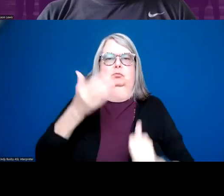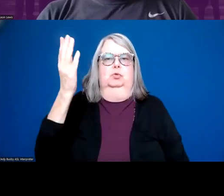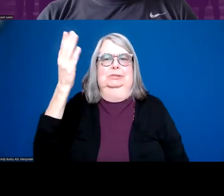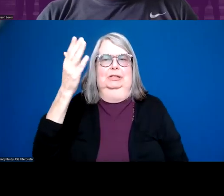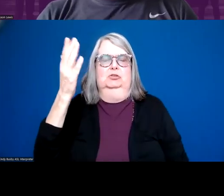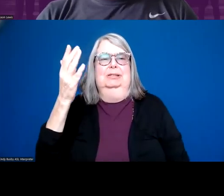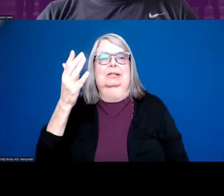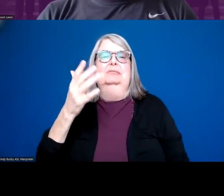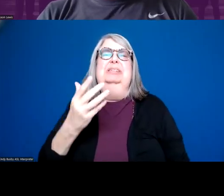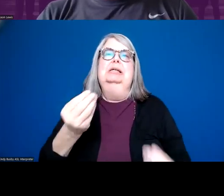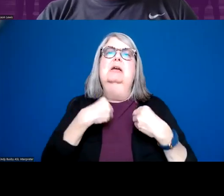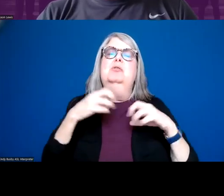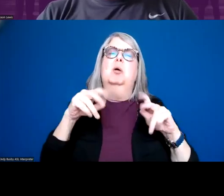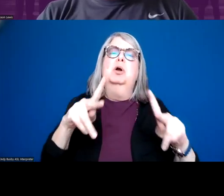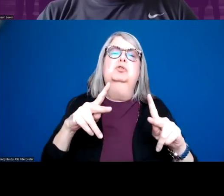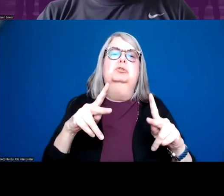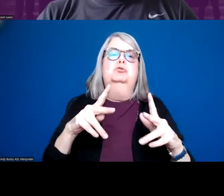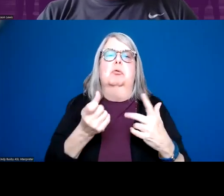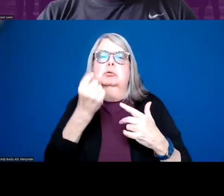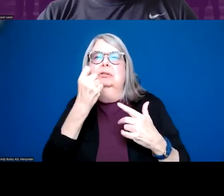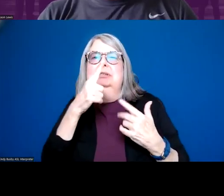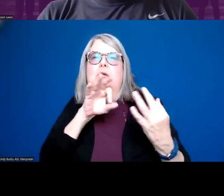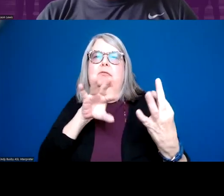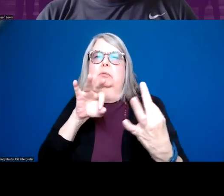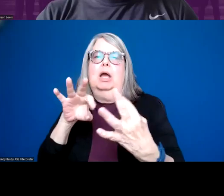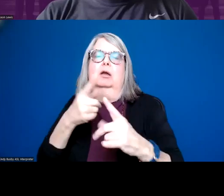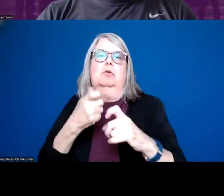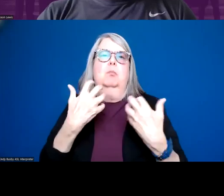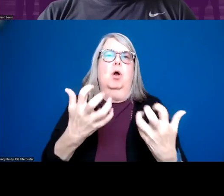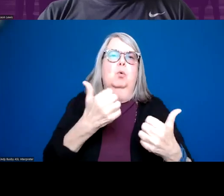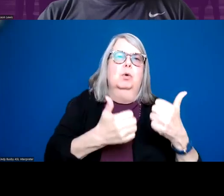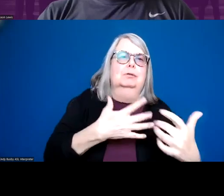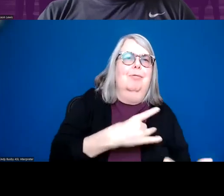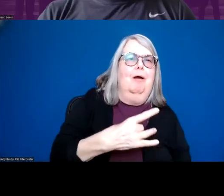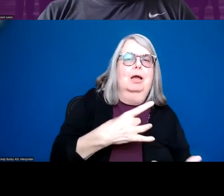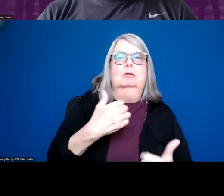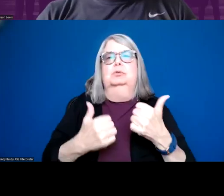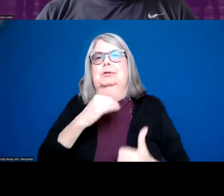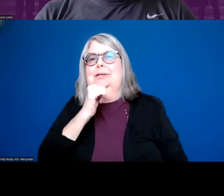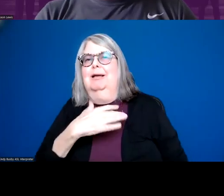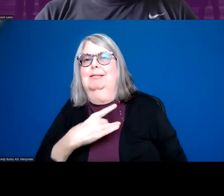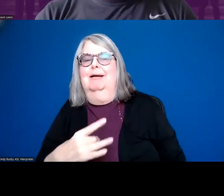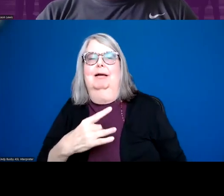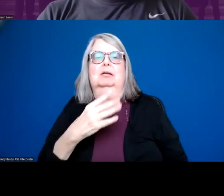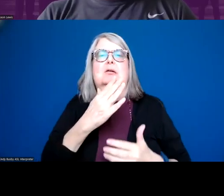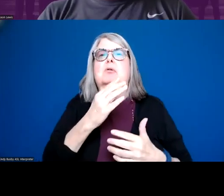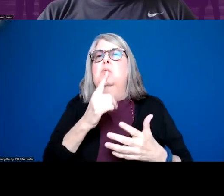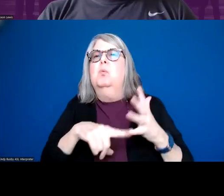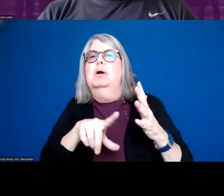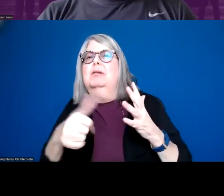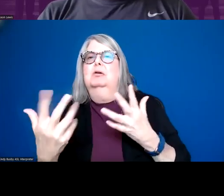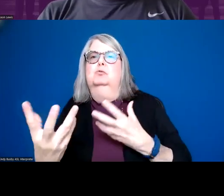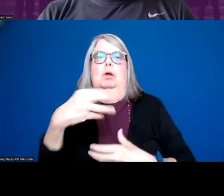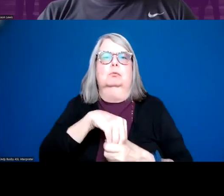And this gives us an opportunity to kind of capture the feedback from the audience on the things that they like, dislike, some other aspects that they would like to see incorporated into